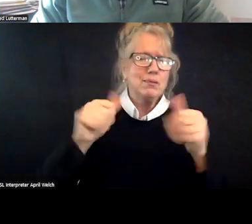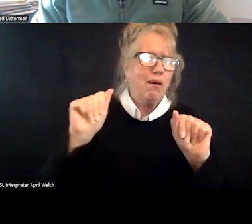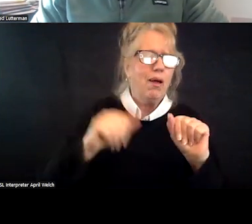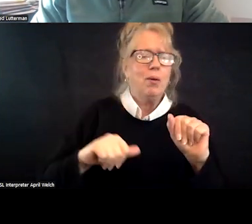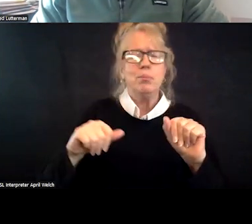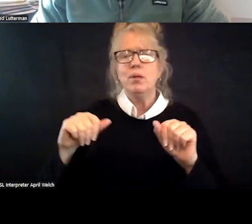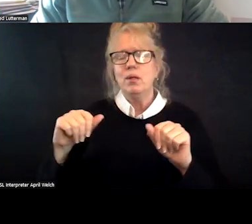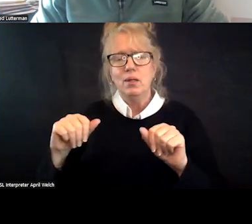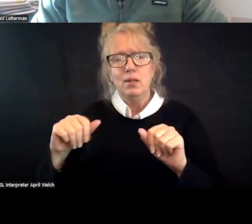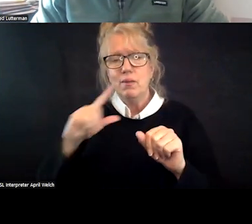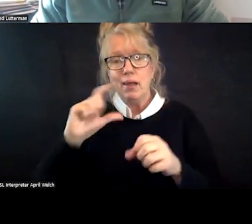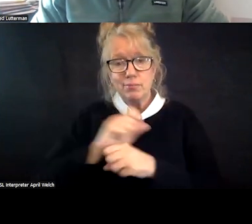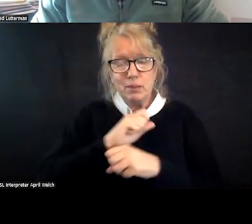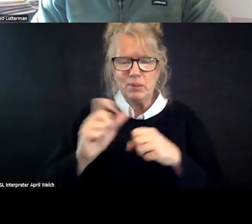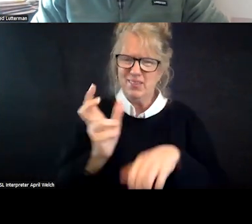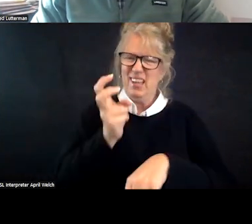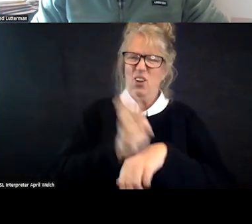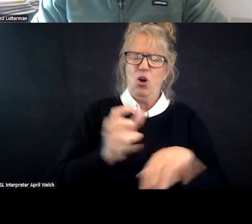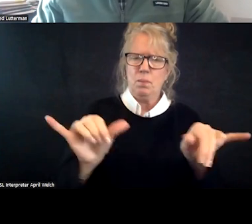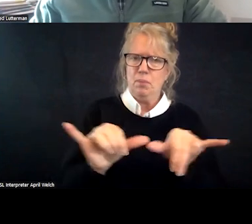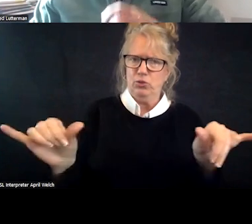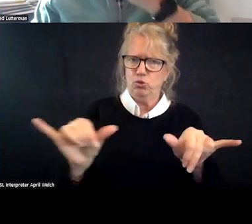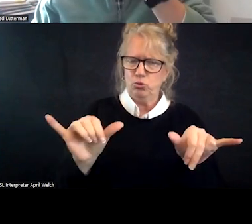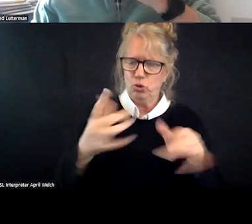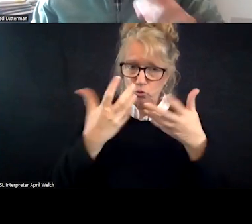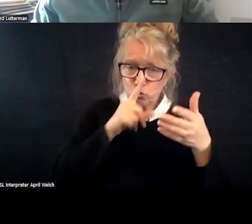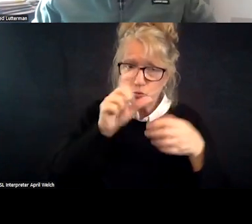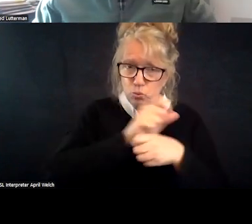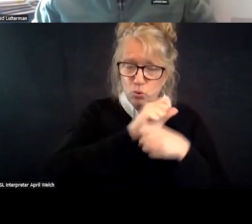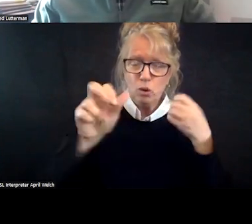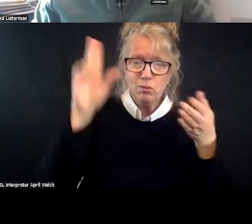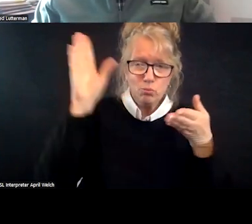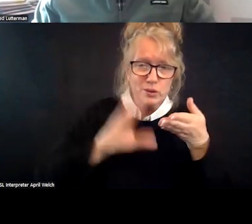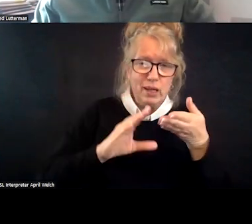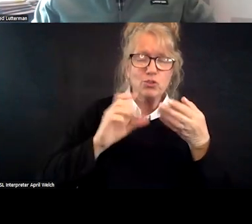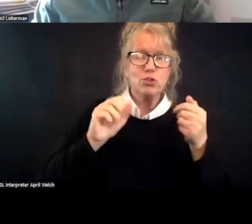think states have found that's harder to measure. Are we really resulting in a reduction